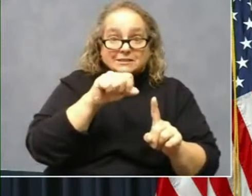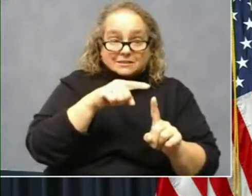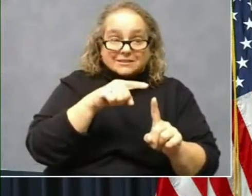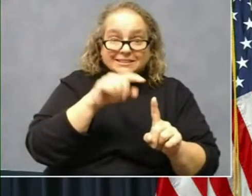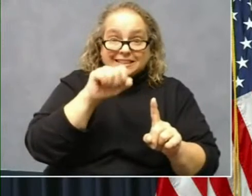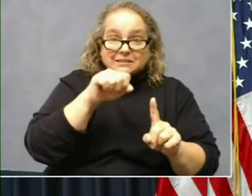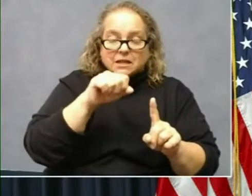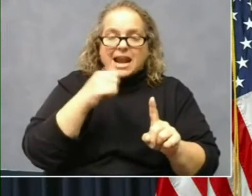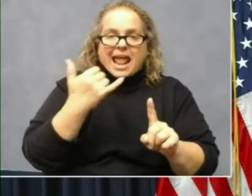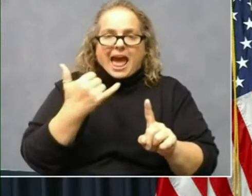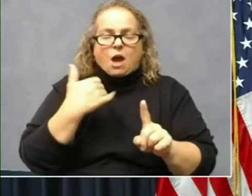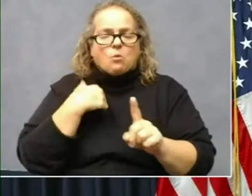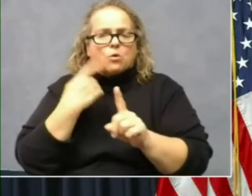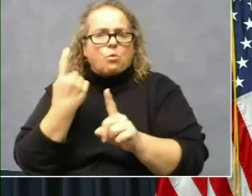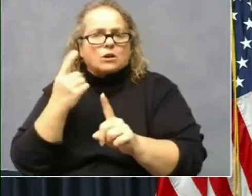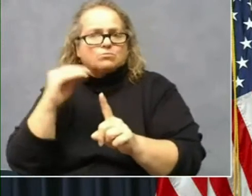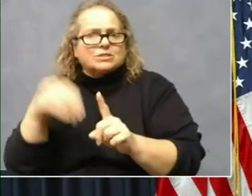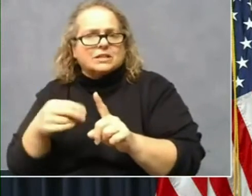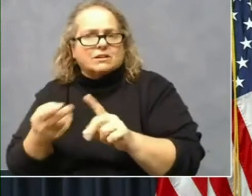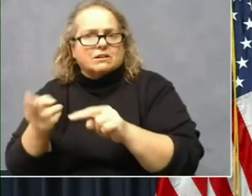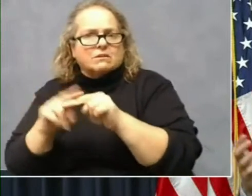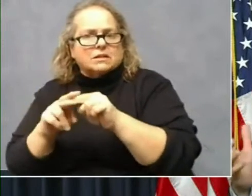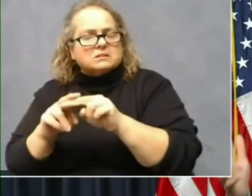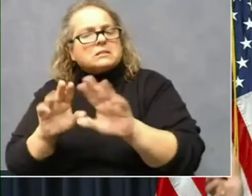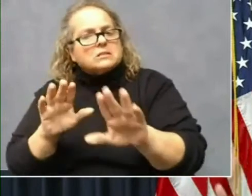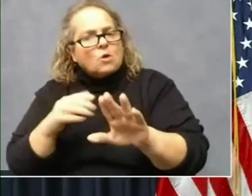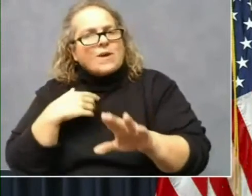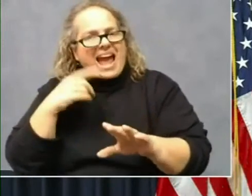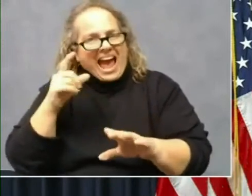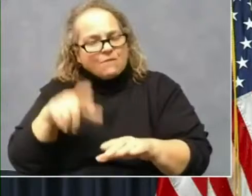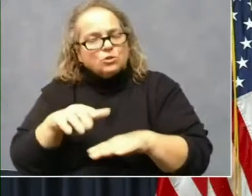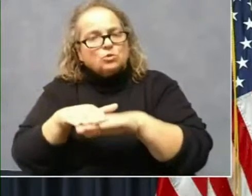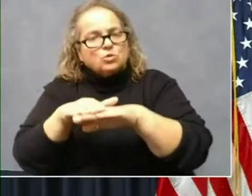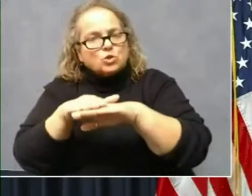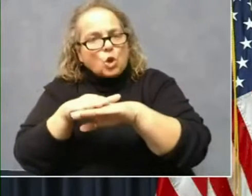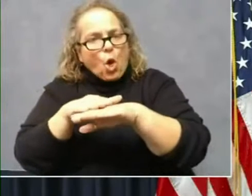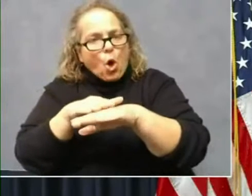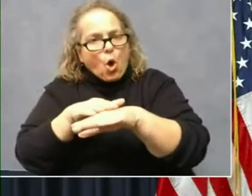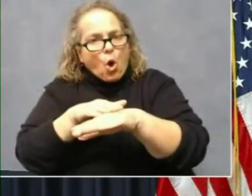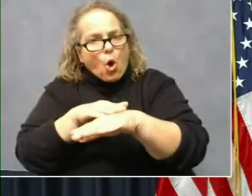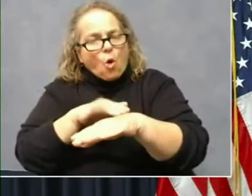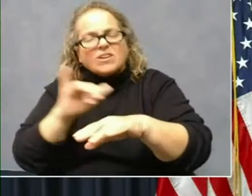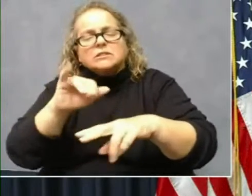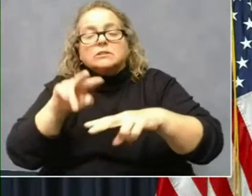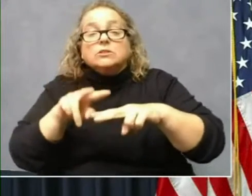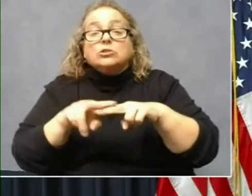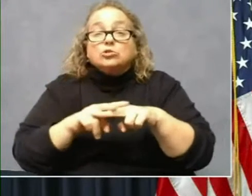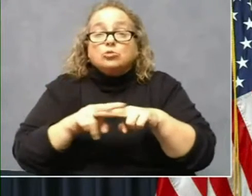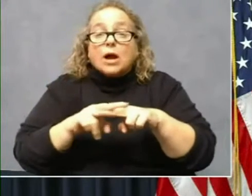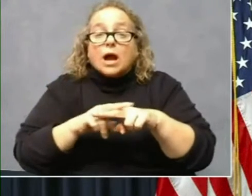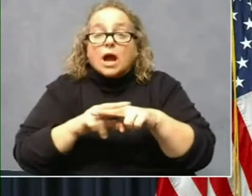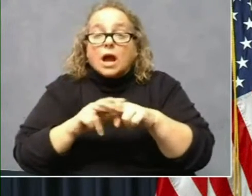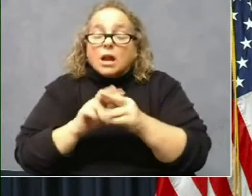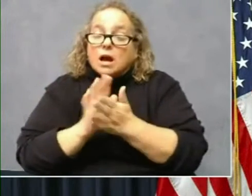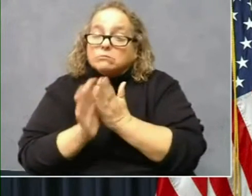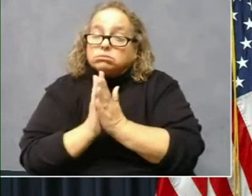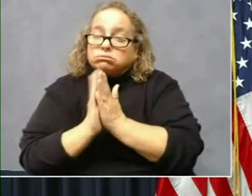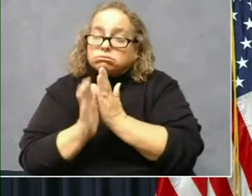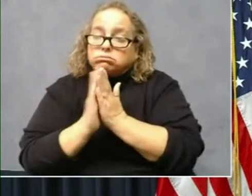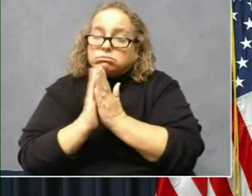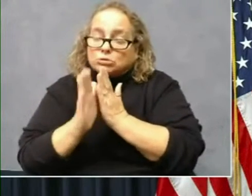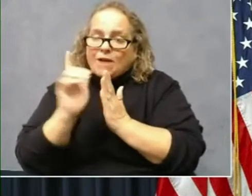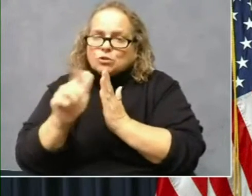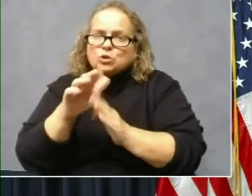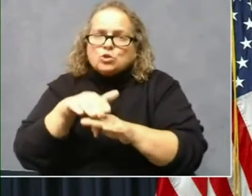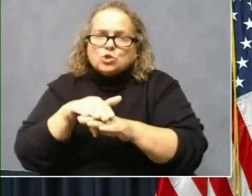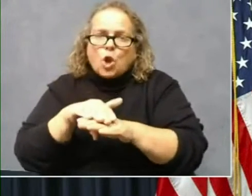and before we turn it around. But again, this says what the White House task force told us and what we